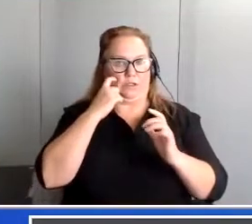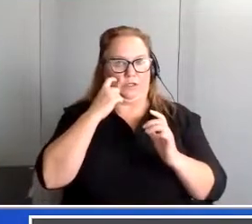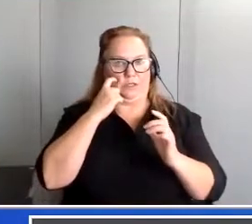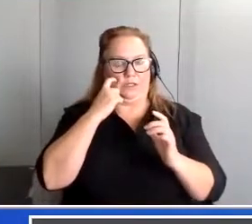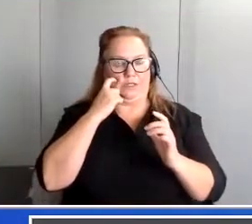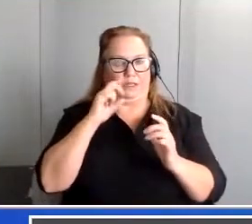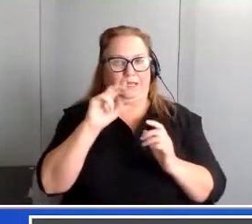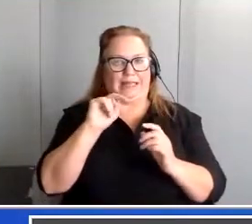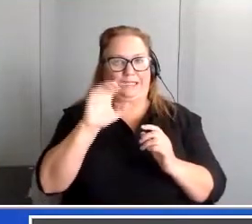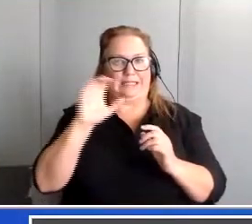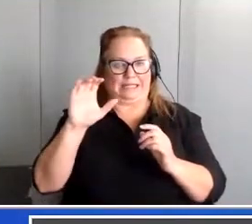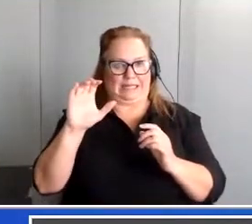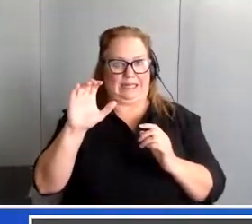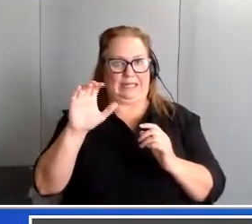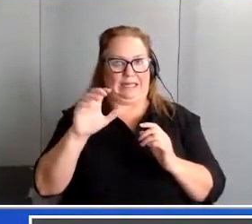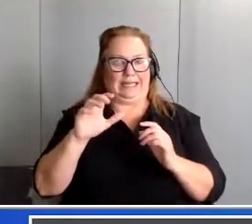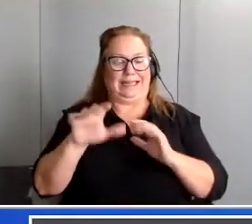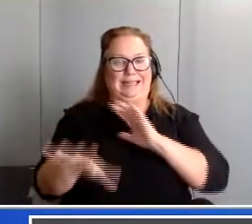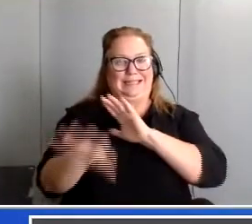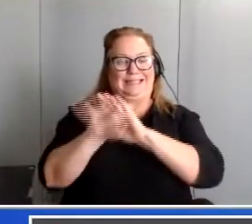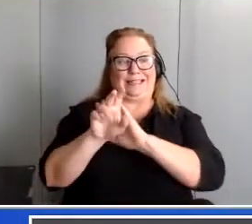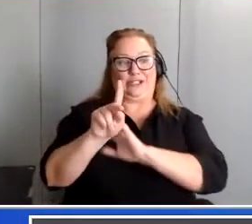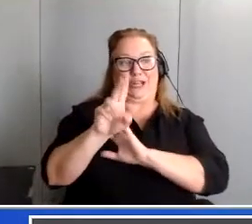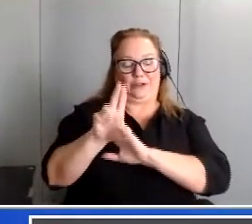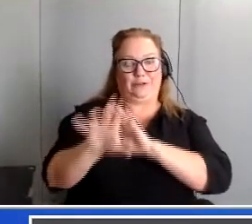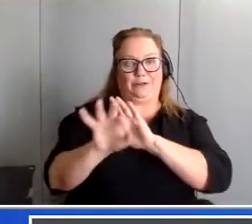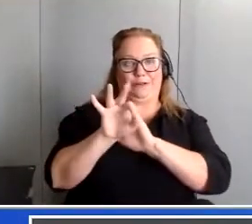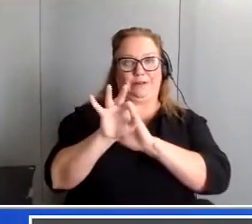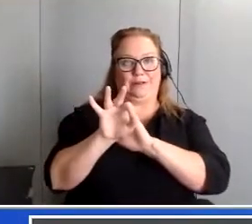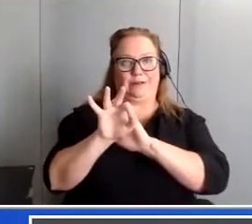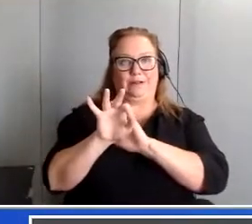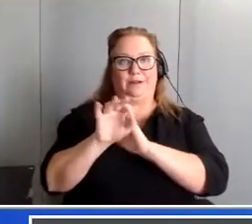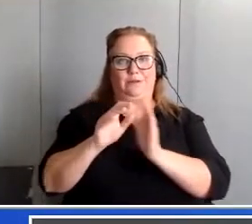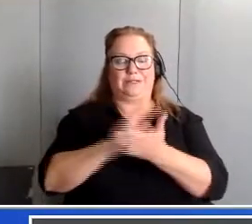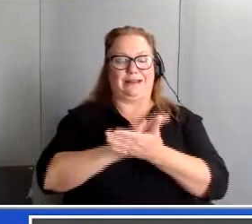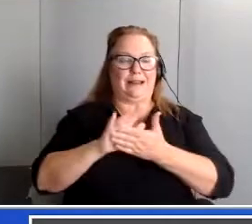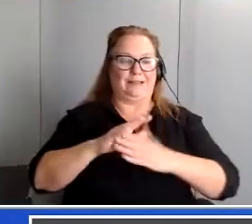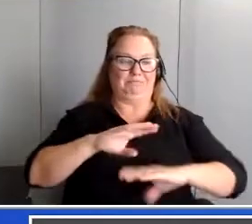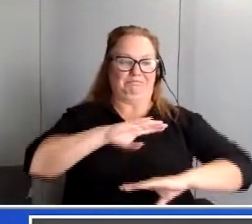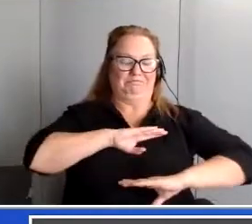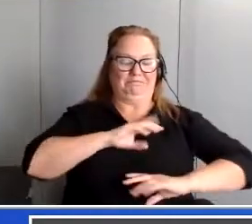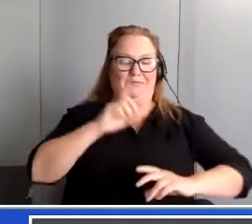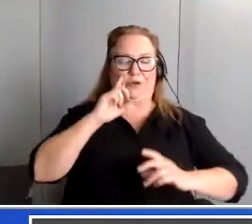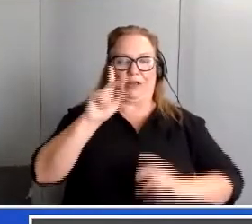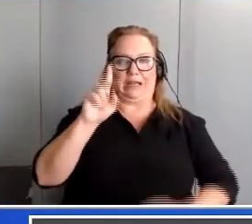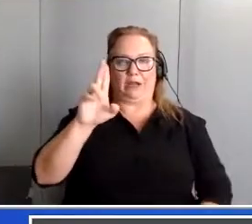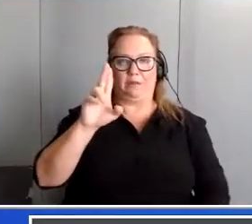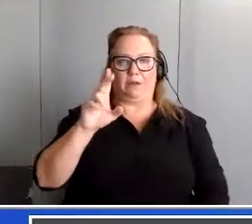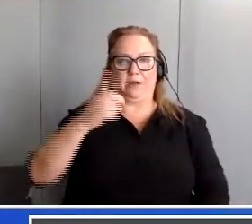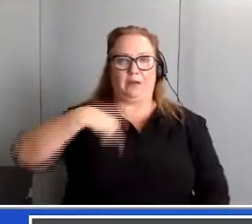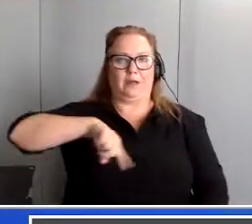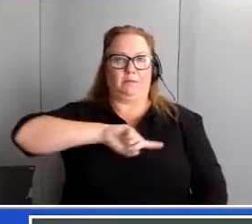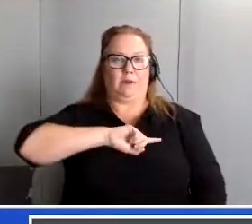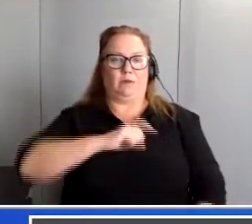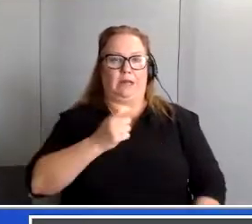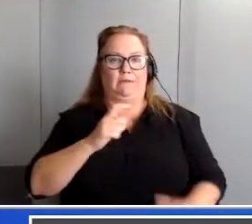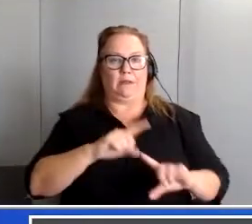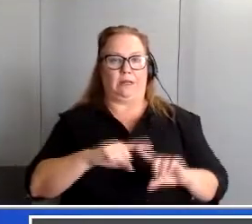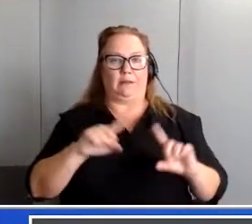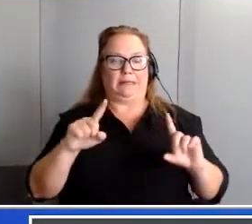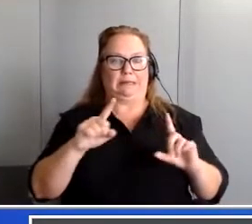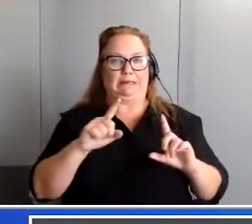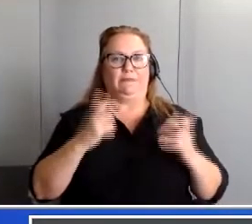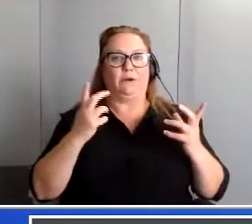NCCN Comprehensive designation, which is a big, nice achievement for KU. But the NCCN guidelines are actually a little bit different. They